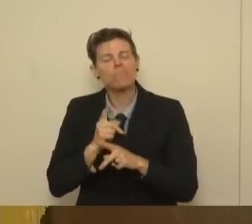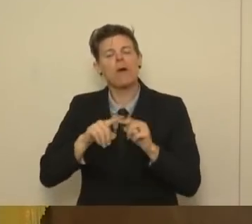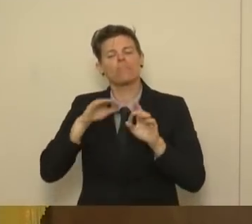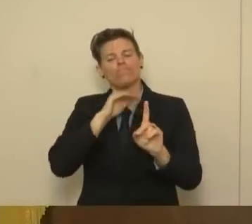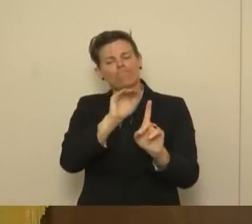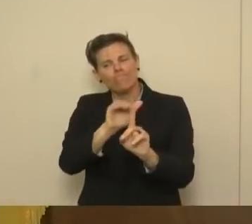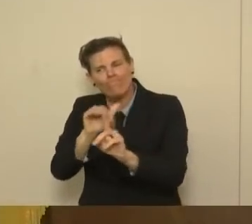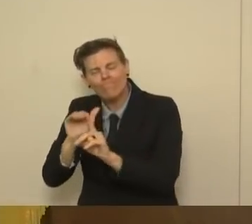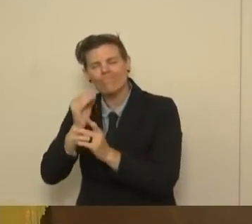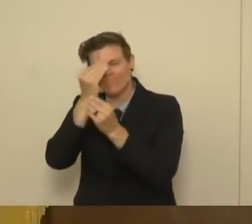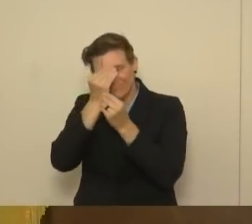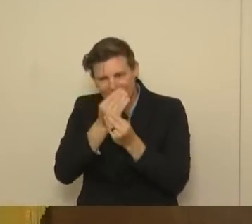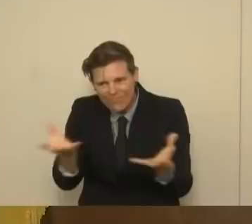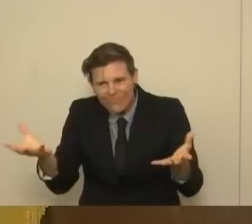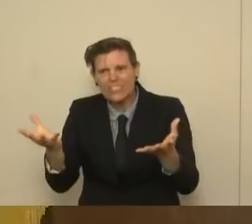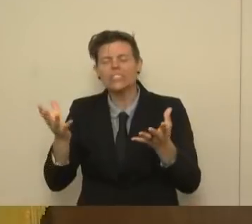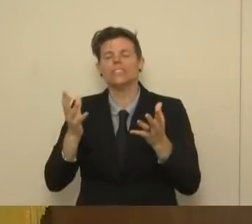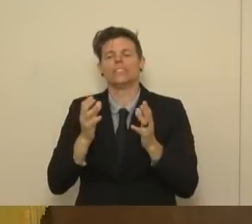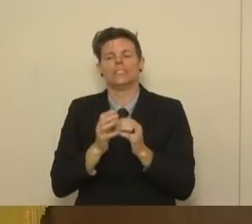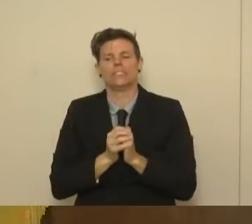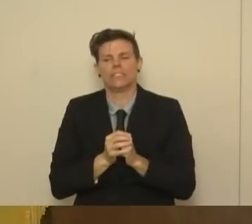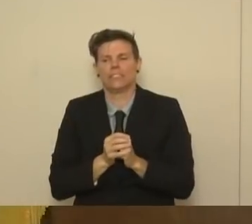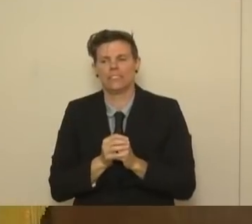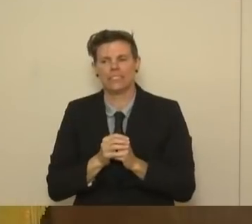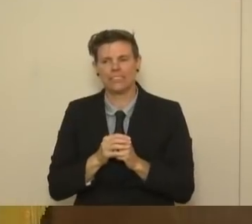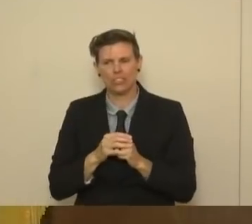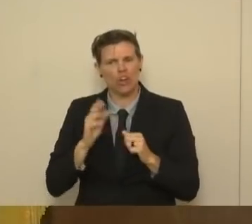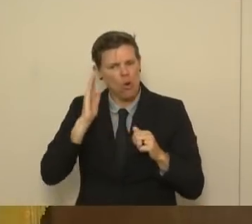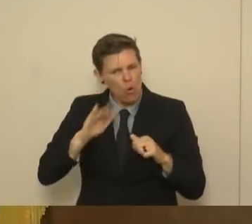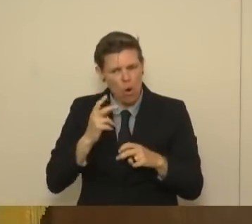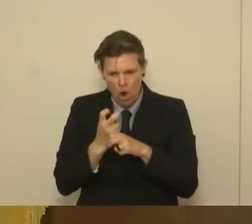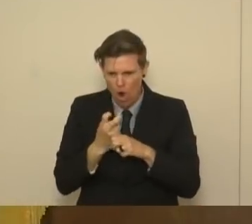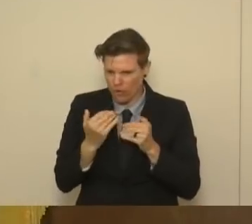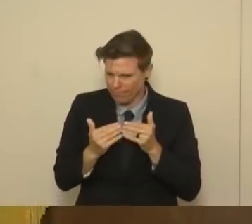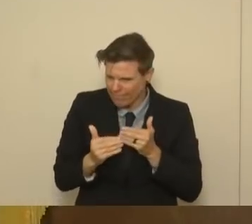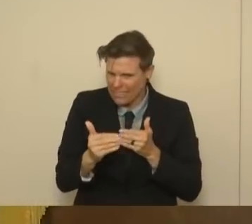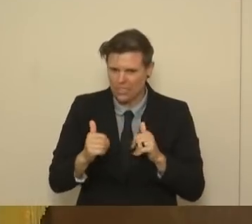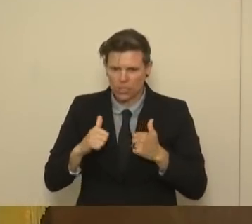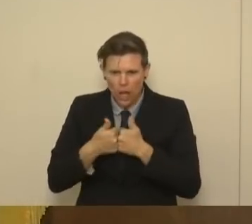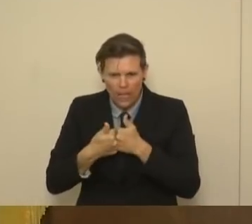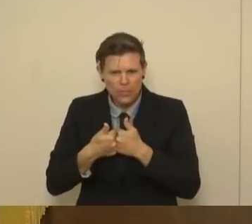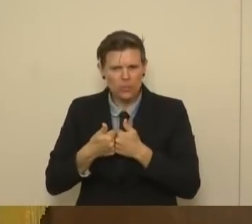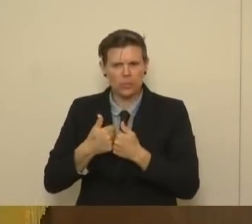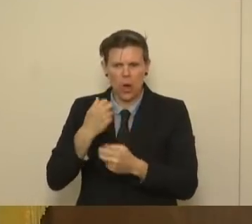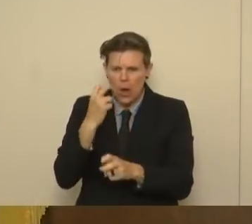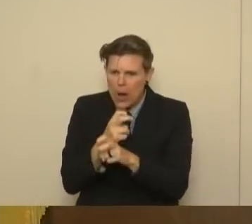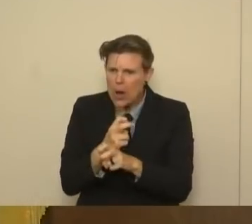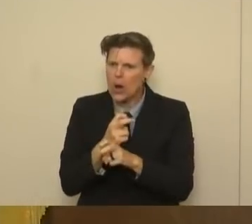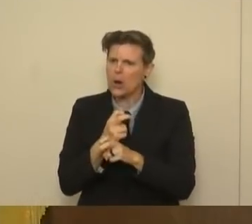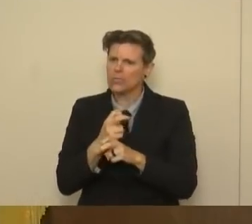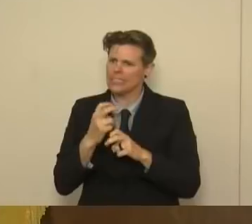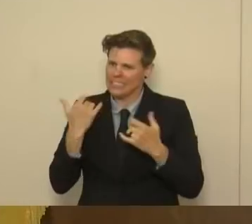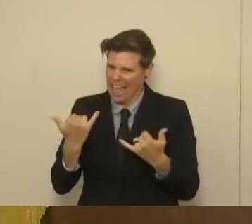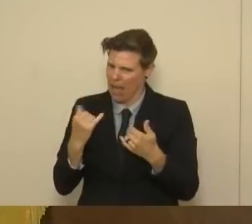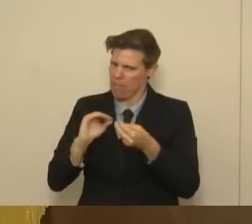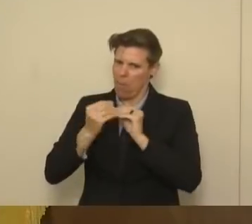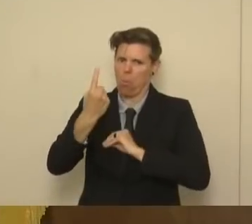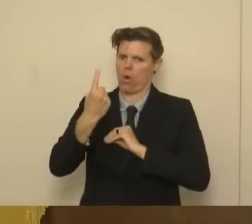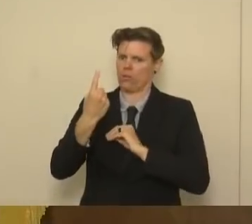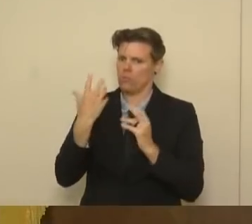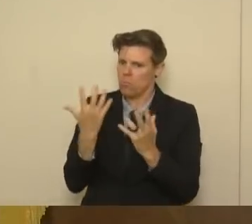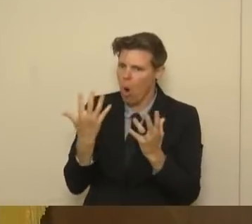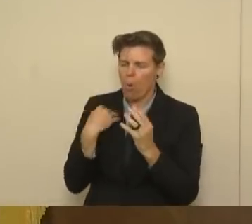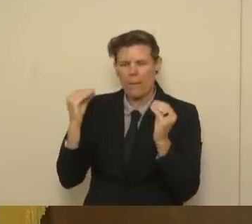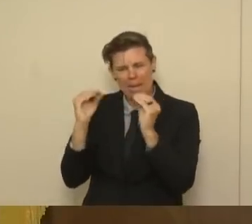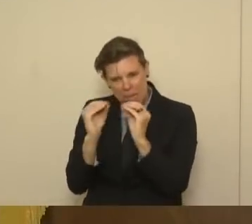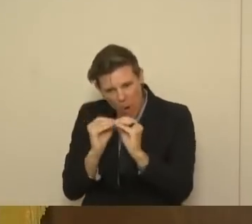challenging. It's an area that we all focus on, and I just wanted you to get a kind of heads up about where we are. And in